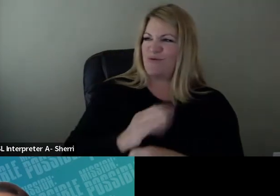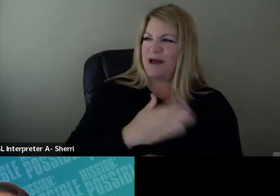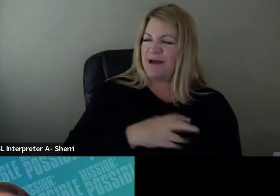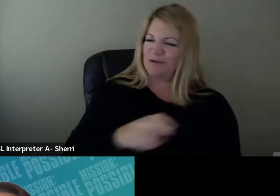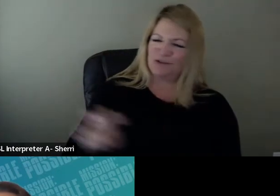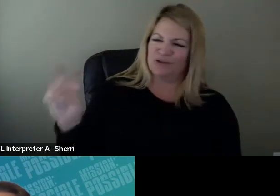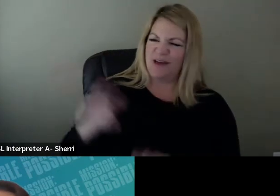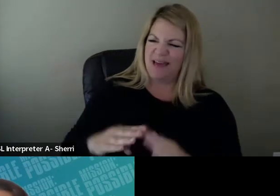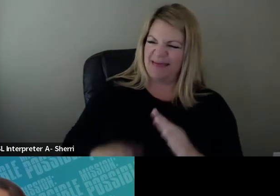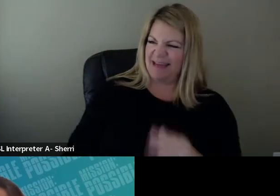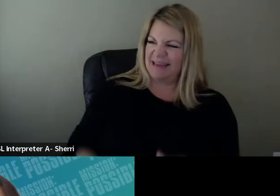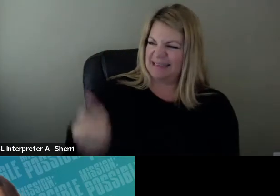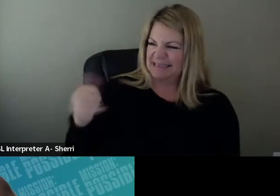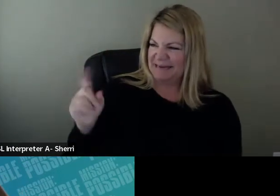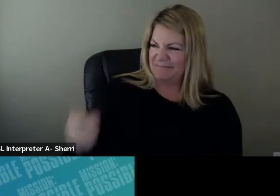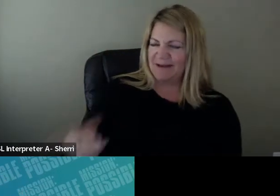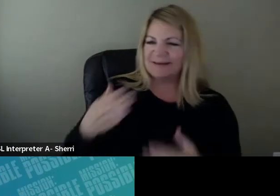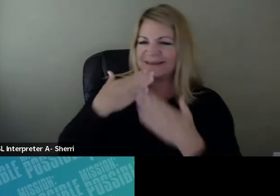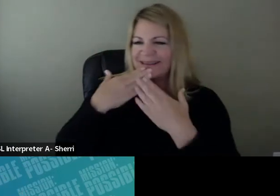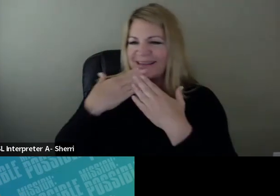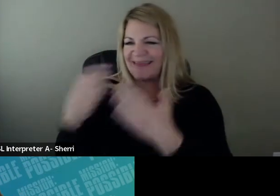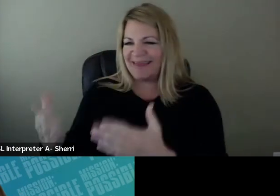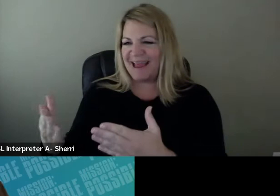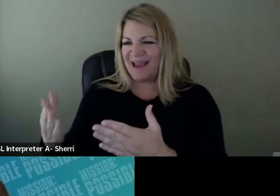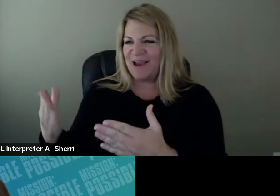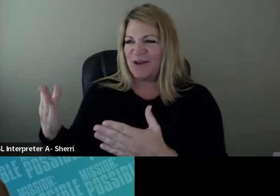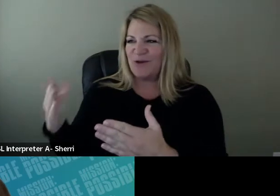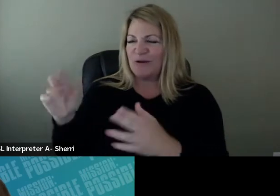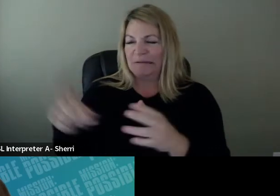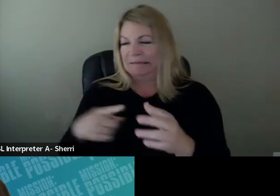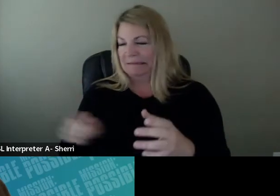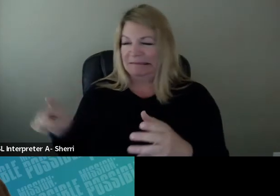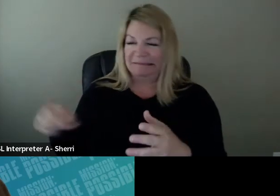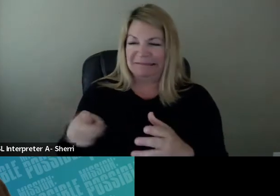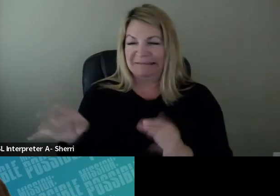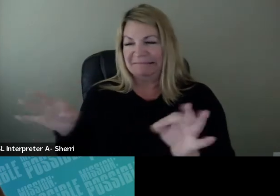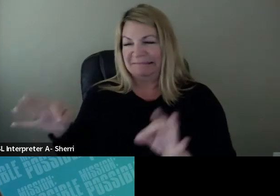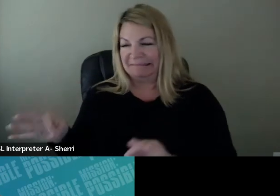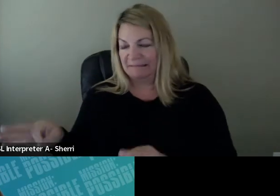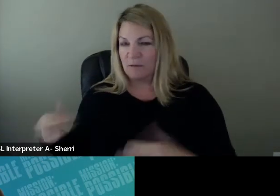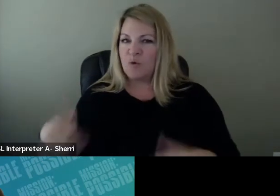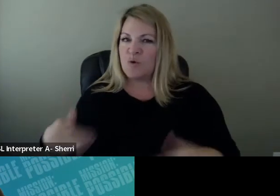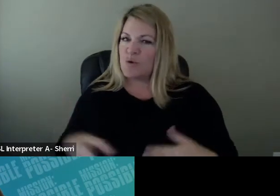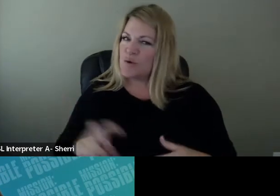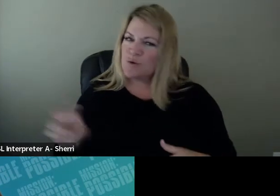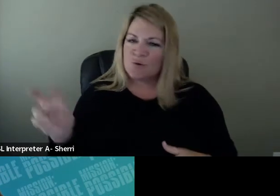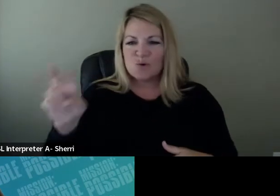than 10 minutes, but thank you for taking us to that wild ride. It was quite a journey. It was quite a ride for all of